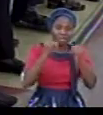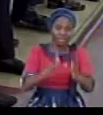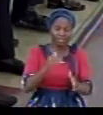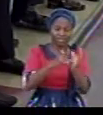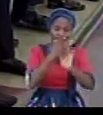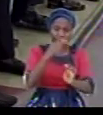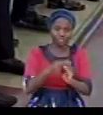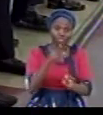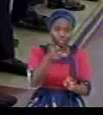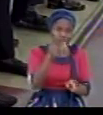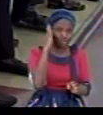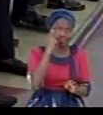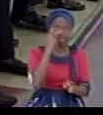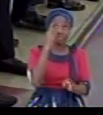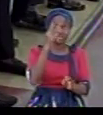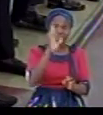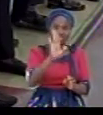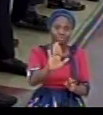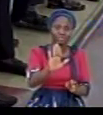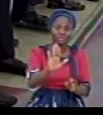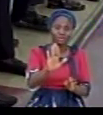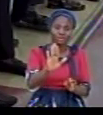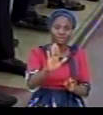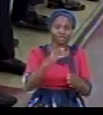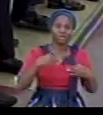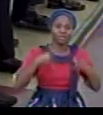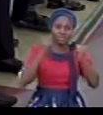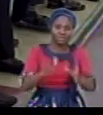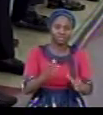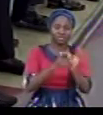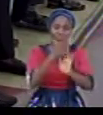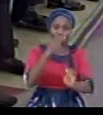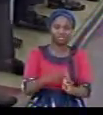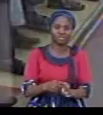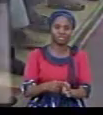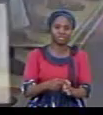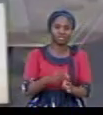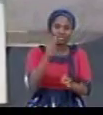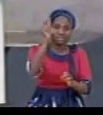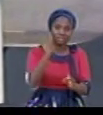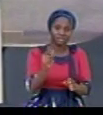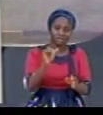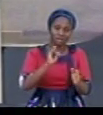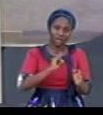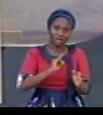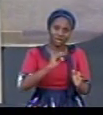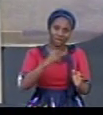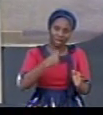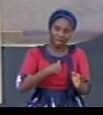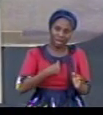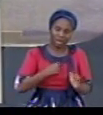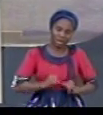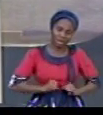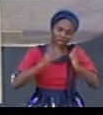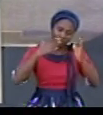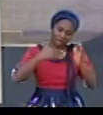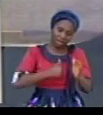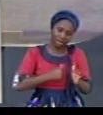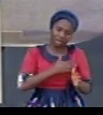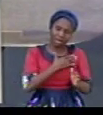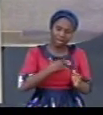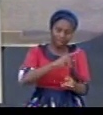Deliverer. Wherefore, I abhor myself and repent in dust